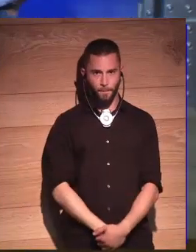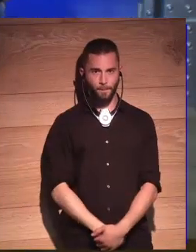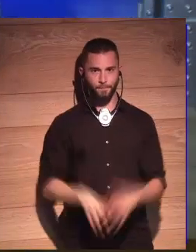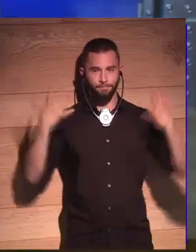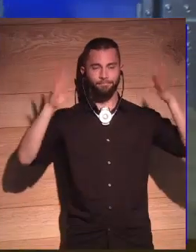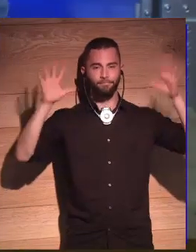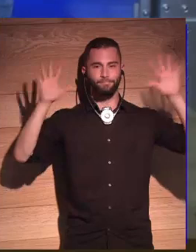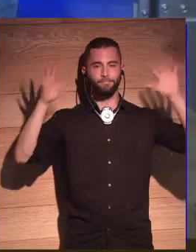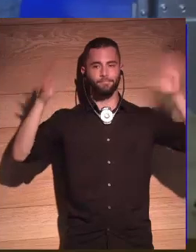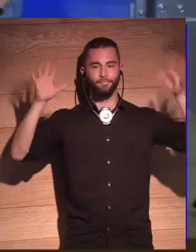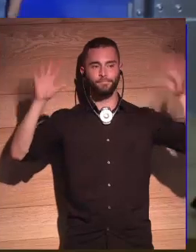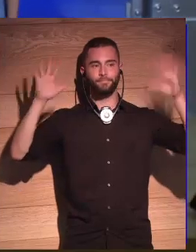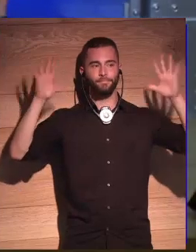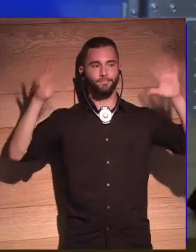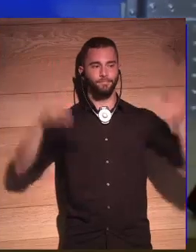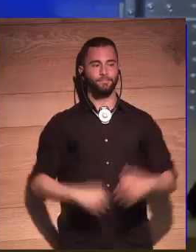Ruiz Pérez.